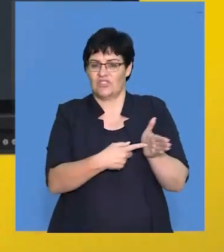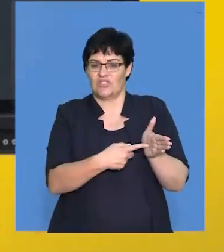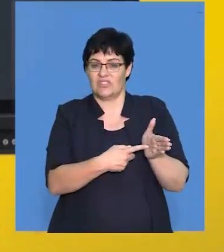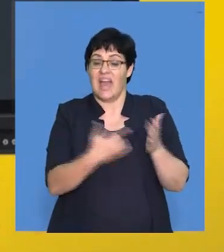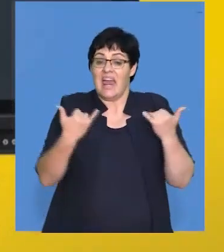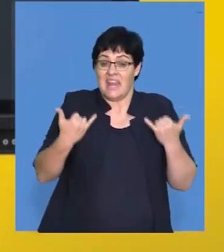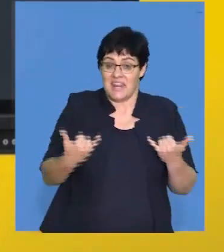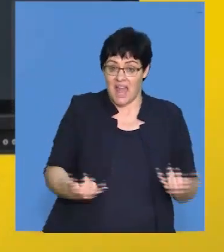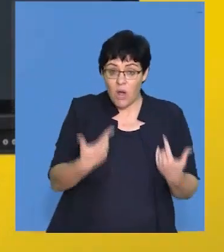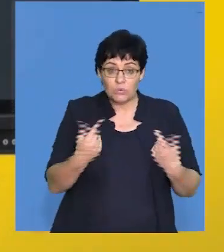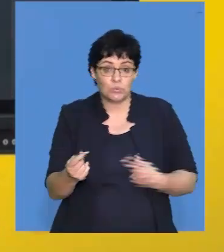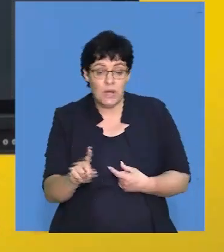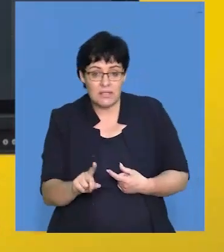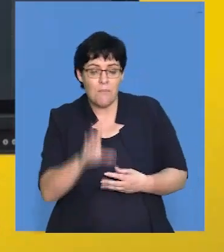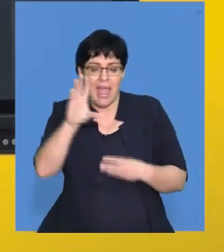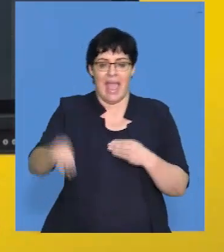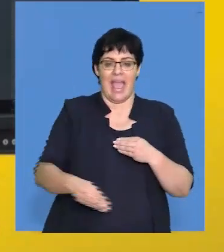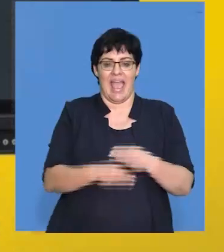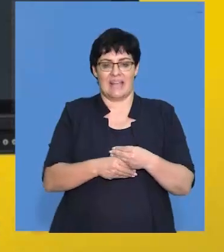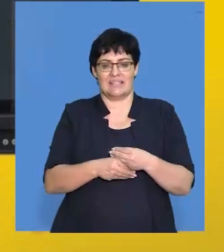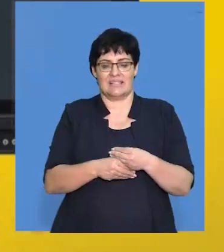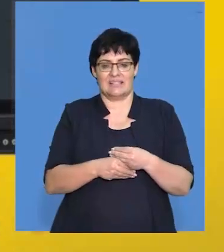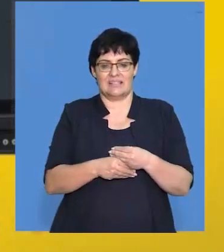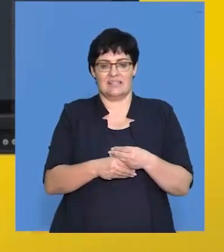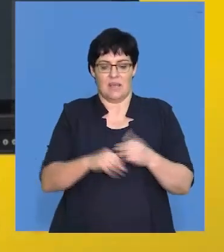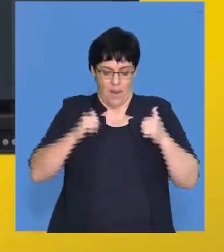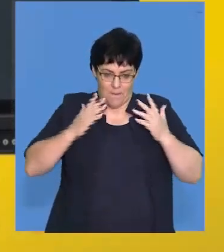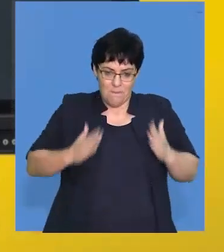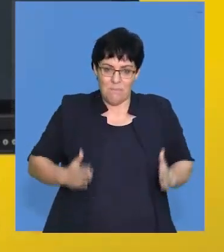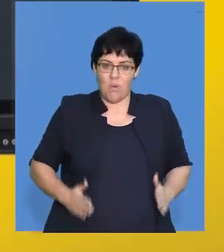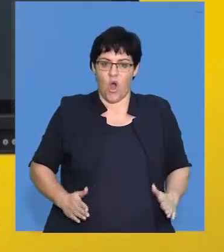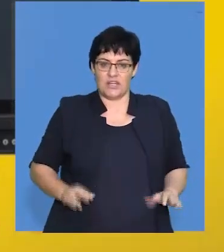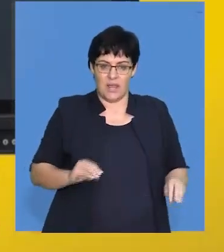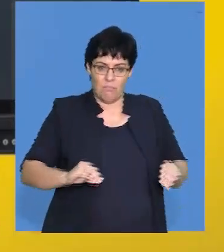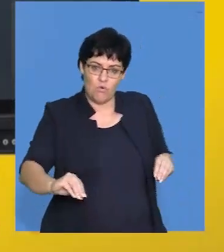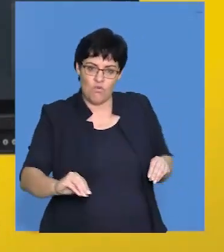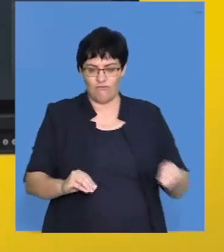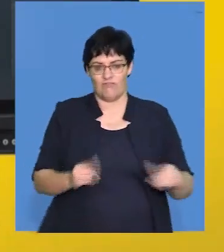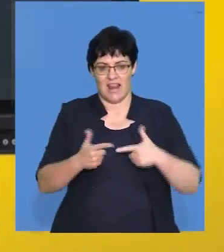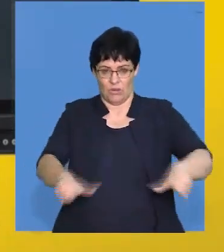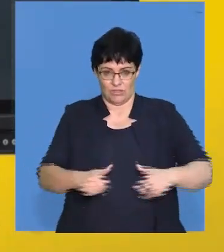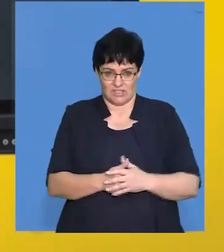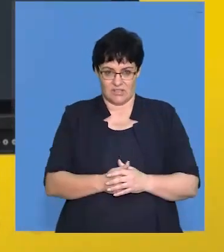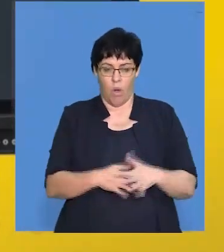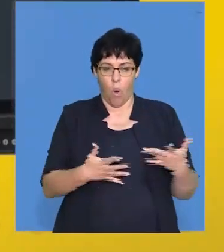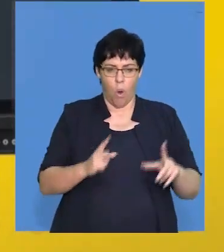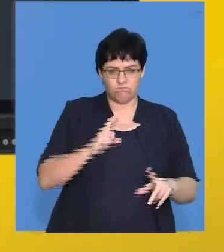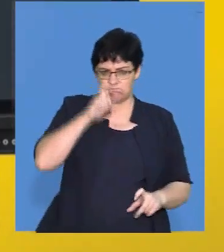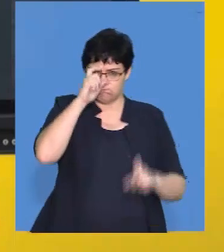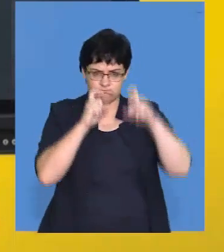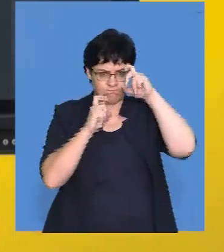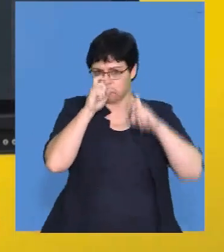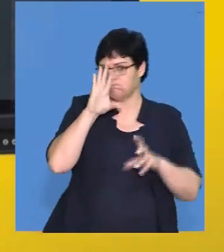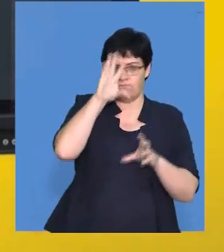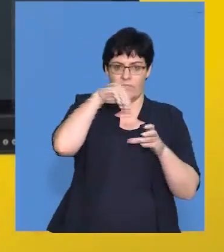what you need to do is add a particular body movement or a particular